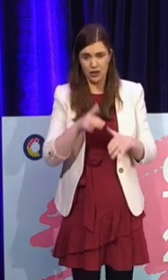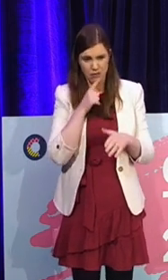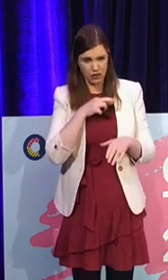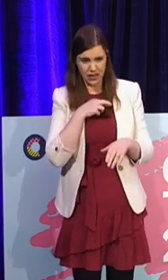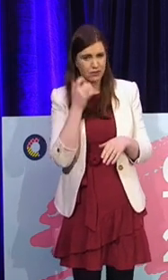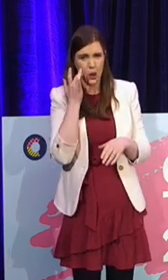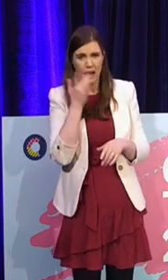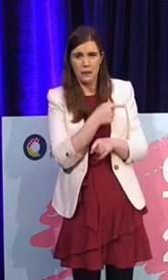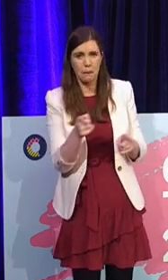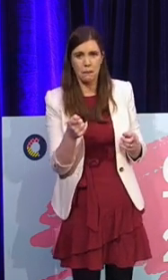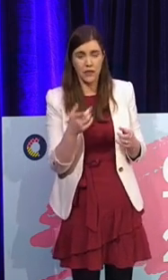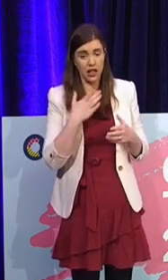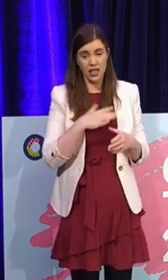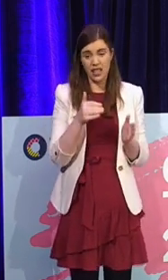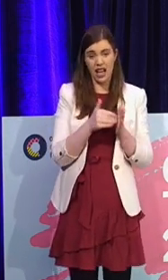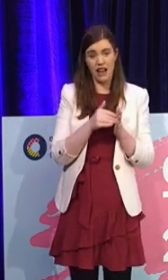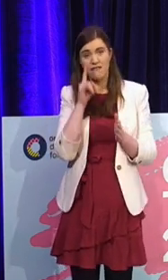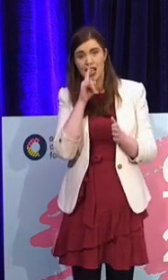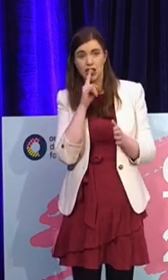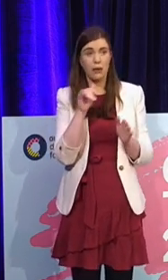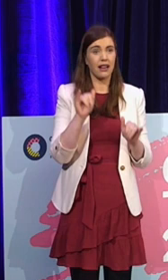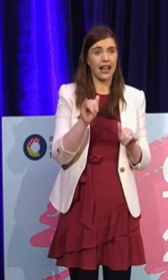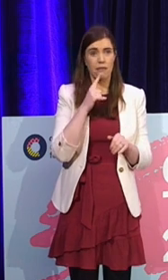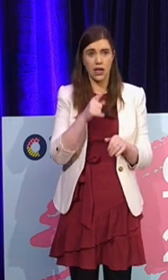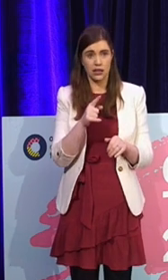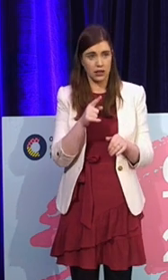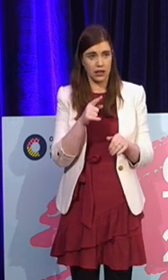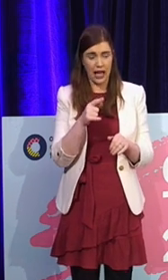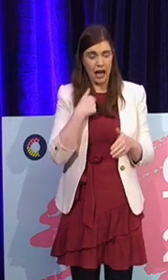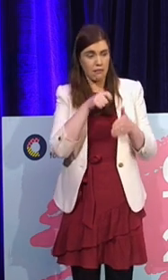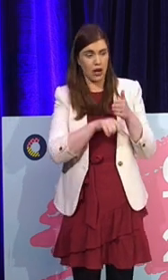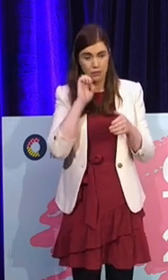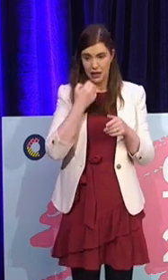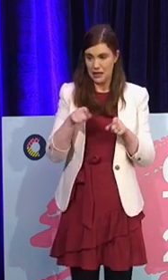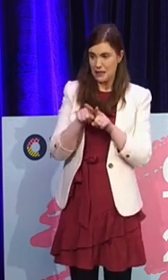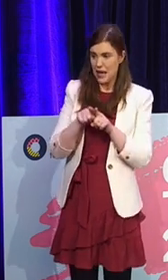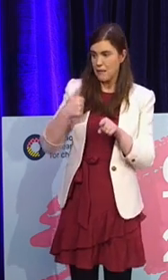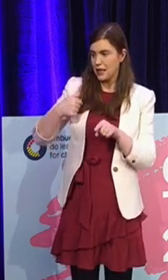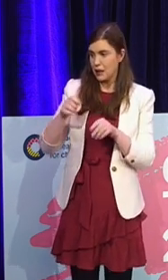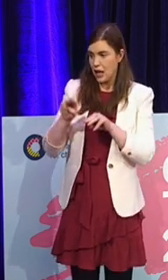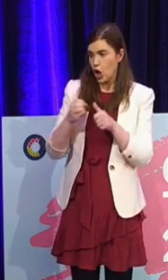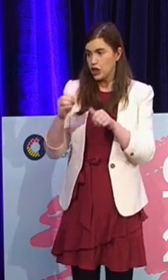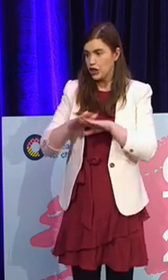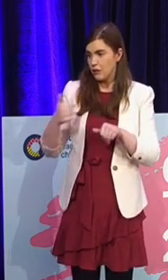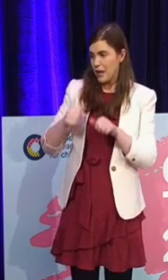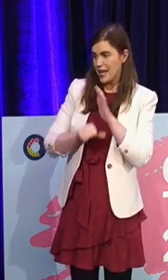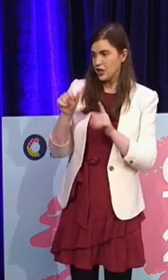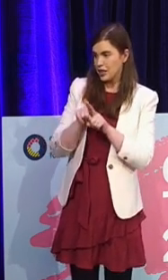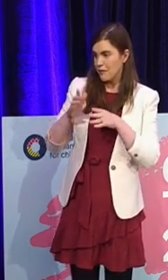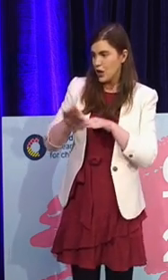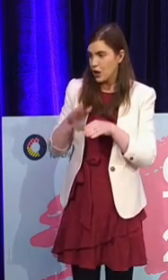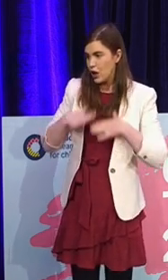them. They were just trendy, and I was only buying them because people my age did and celebrities told me to. I